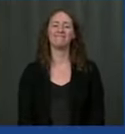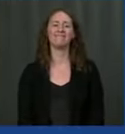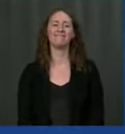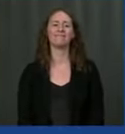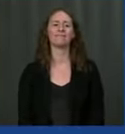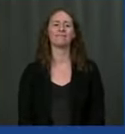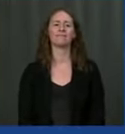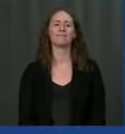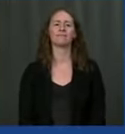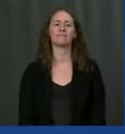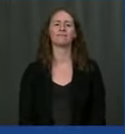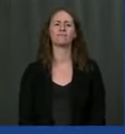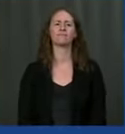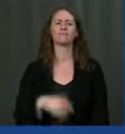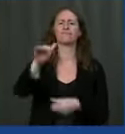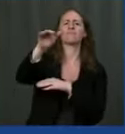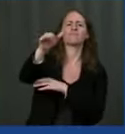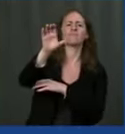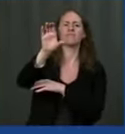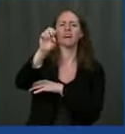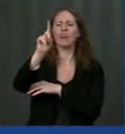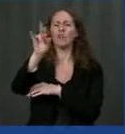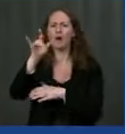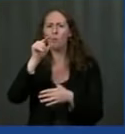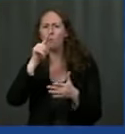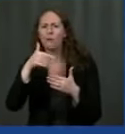Who are we going to next? Governor Reeves.